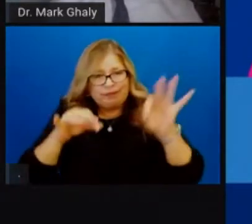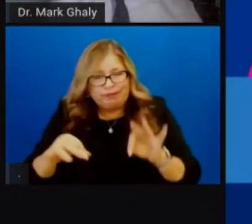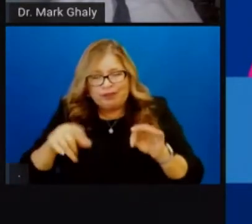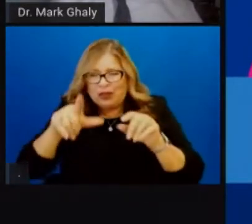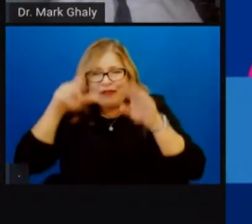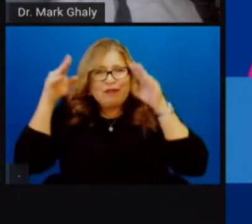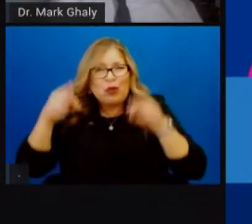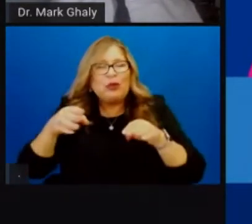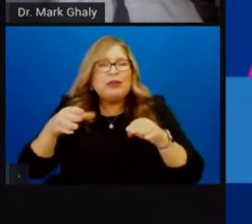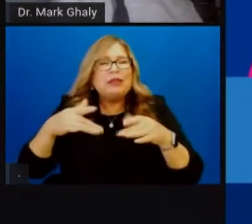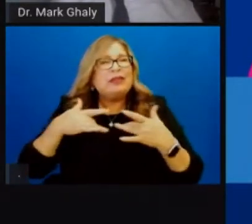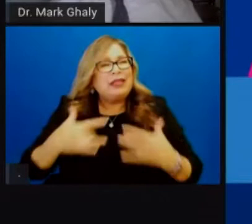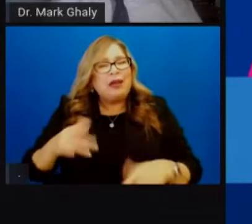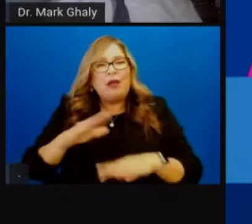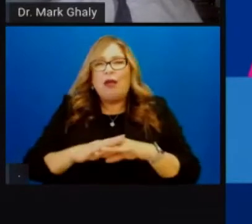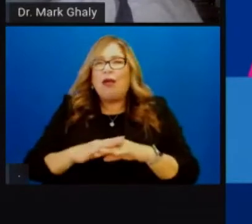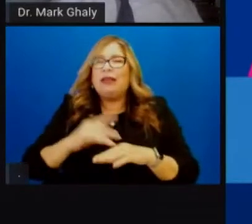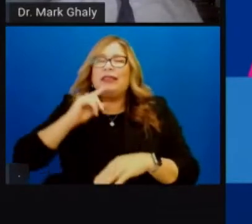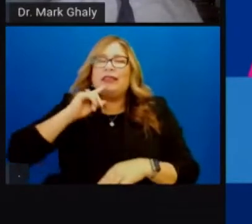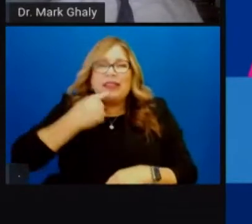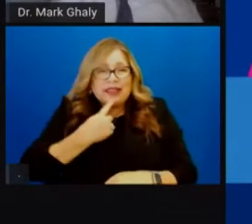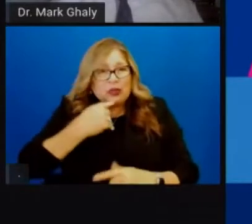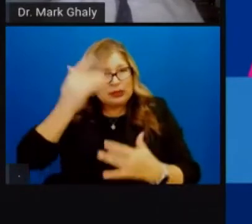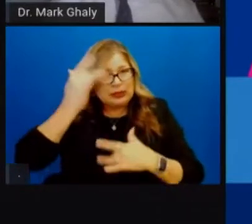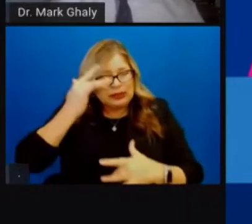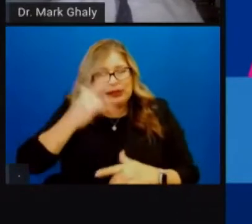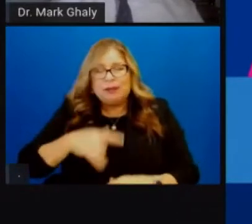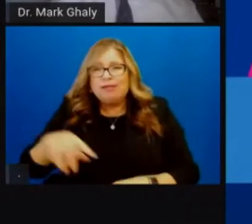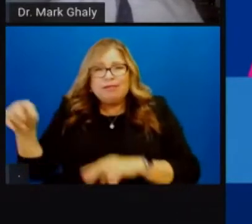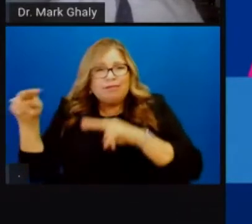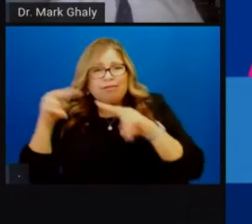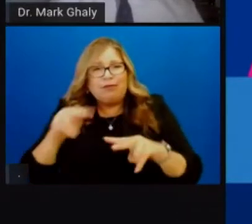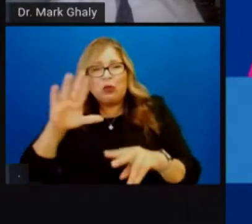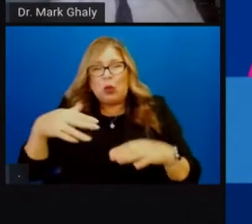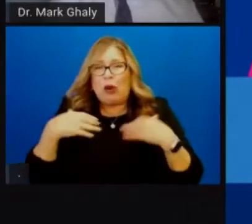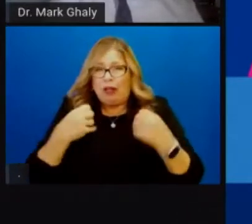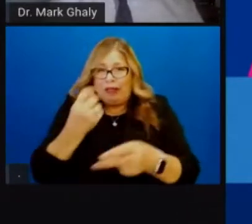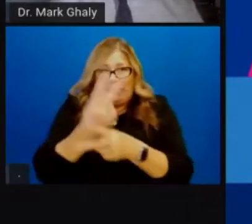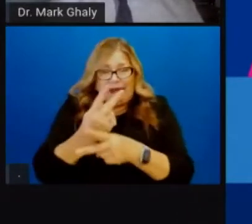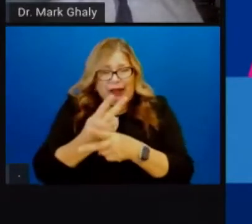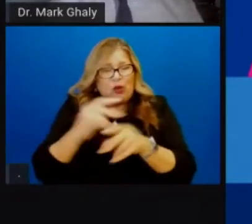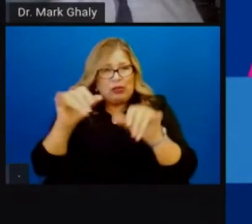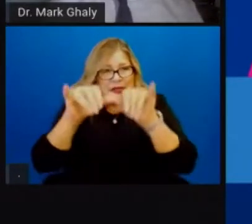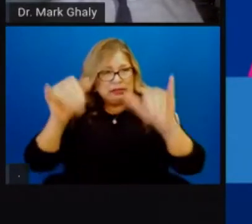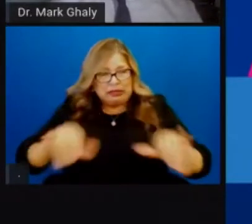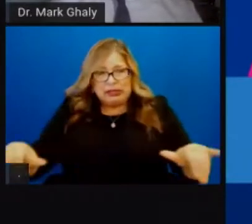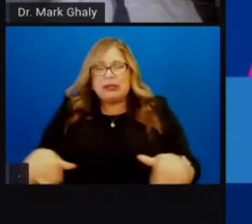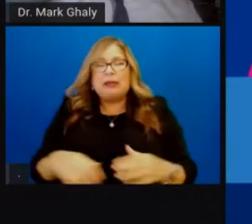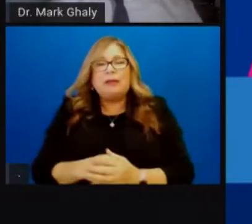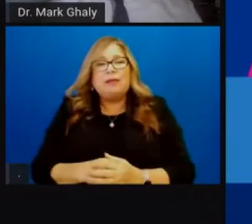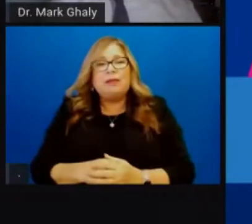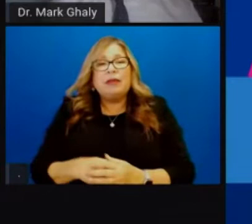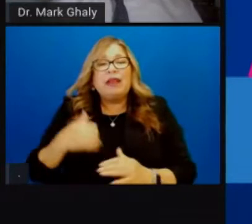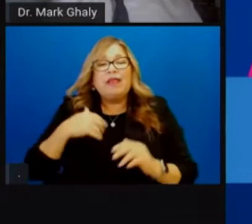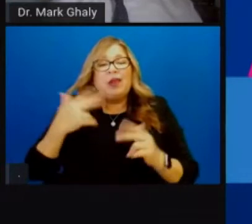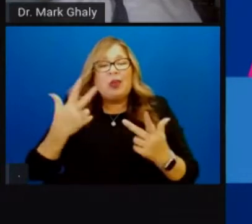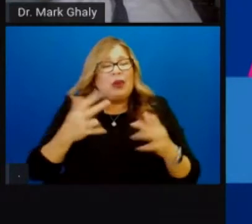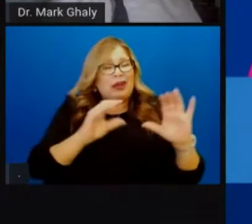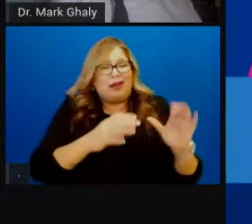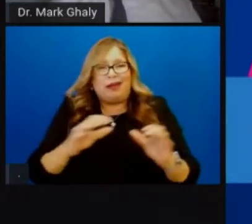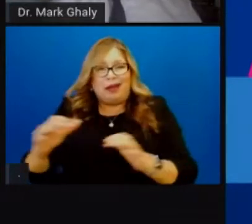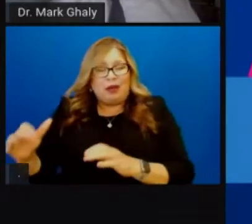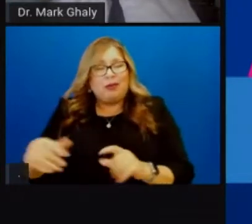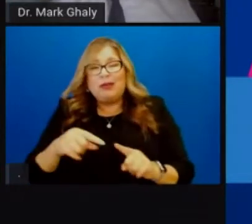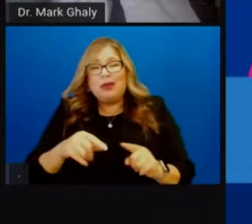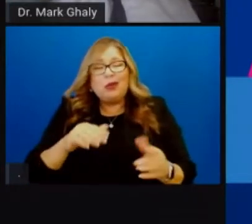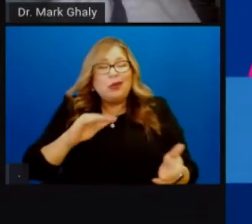disease, largely on the health and the robustness of your healthcare delivery system. Simply put, 3 categories: low level of